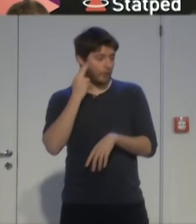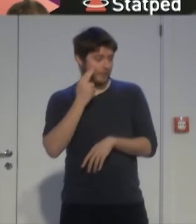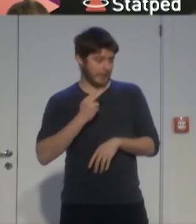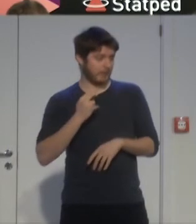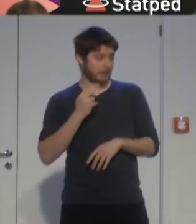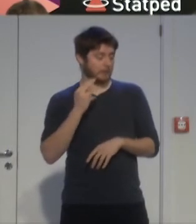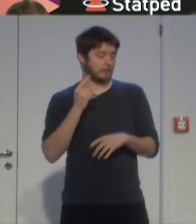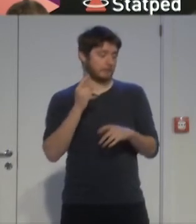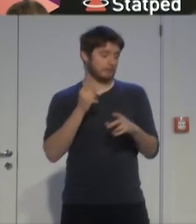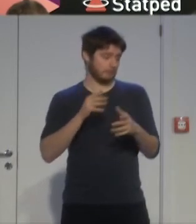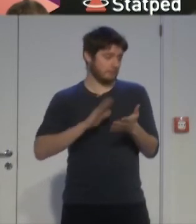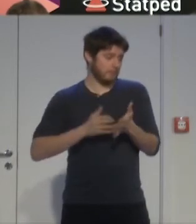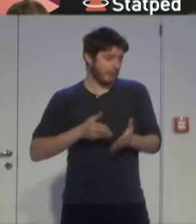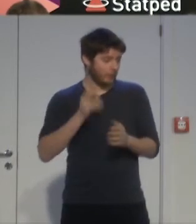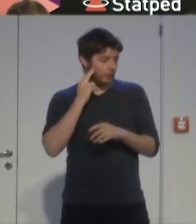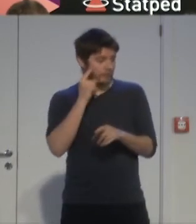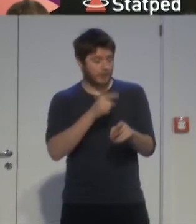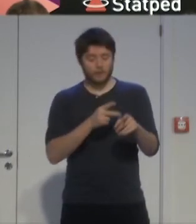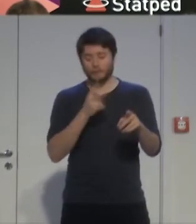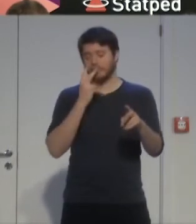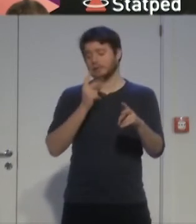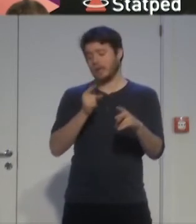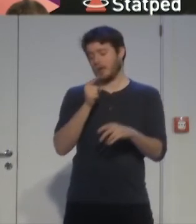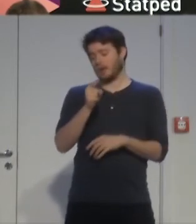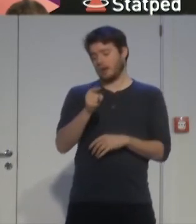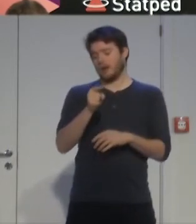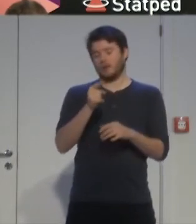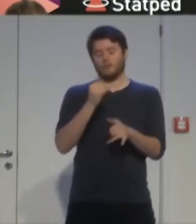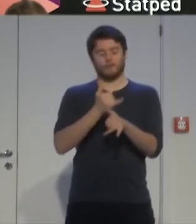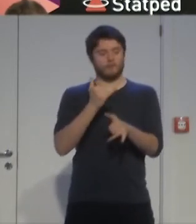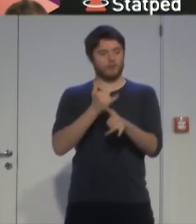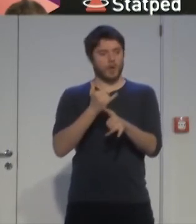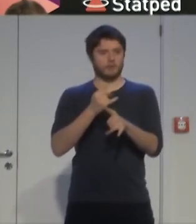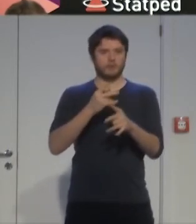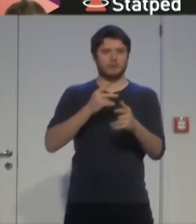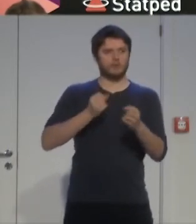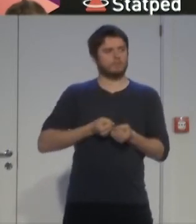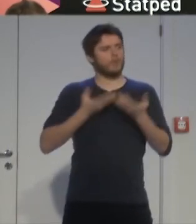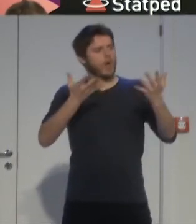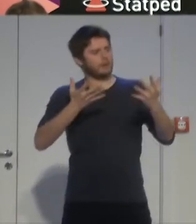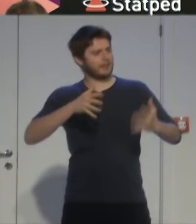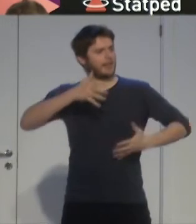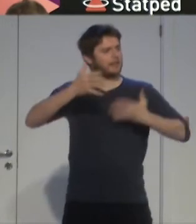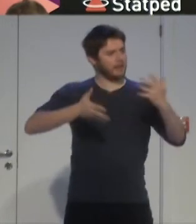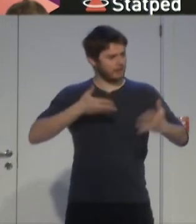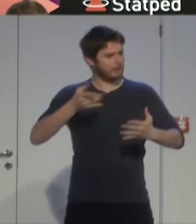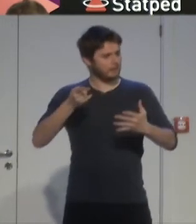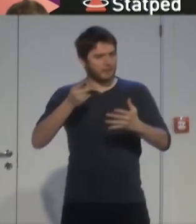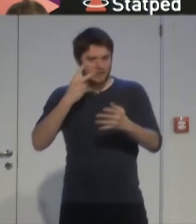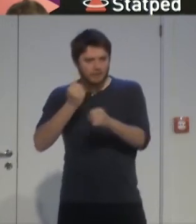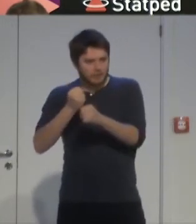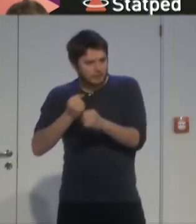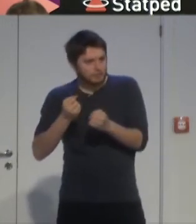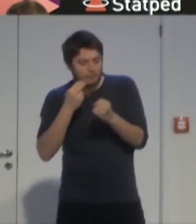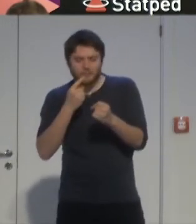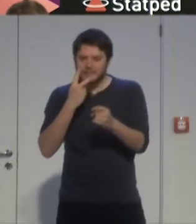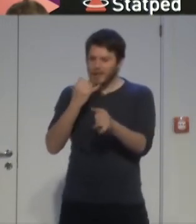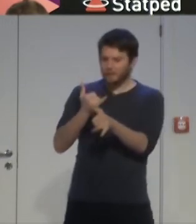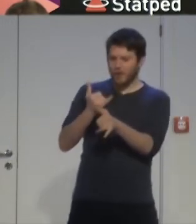see that sense-making in terms of spontaneous gestures. That's how we observe it, that's how it comes to the